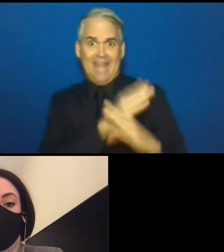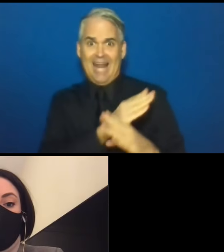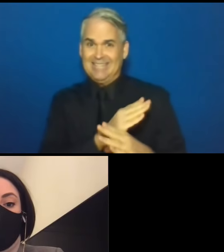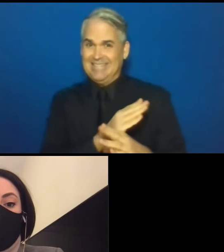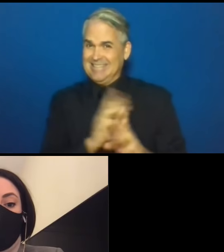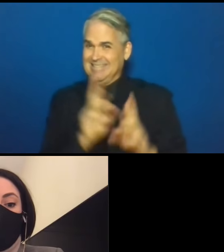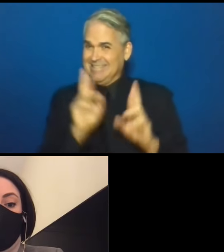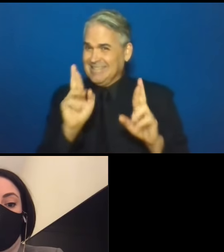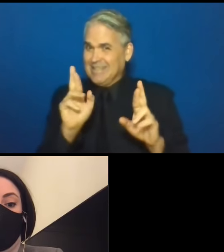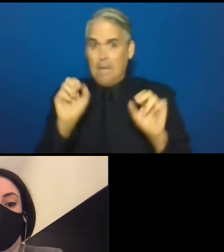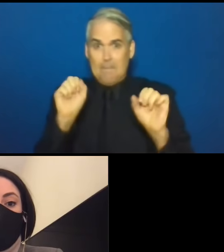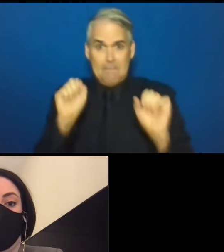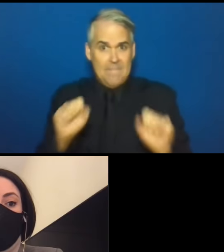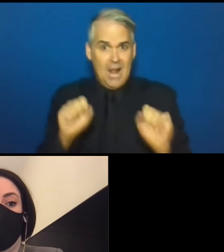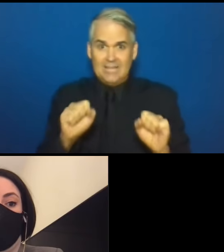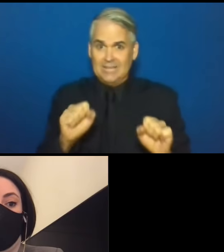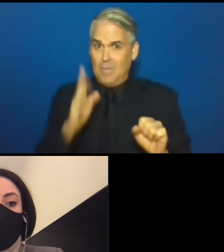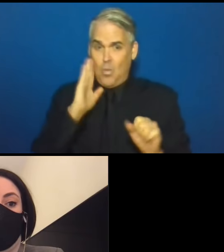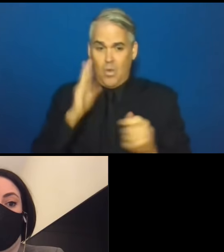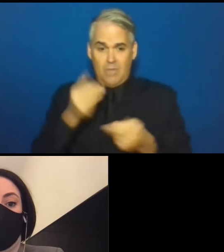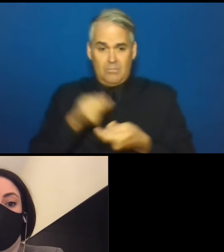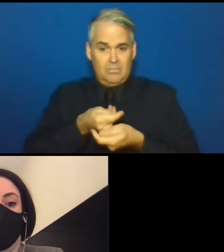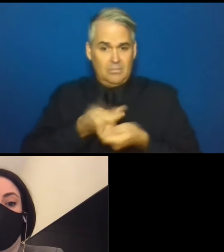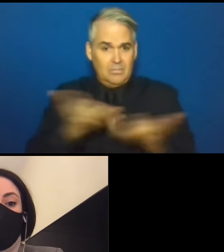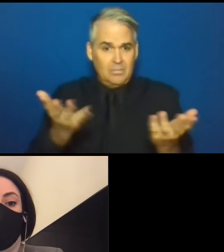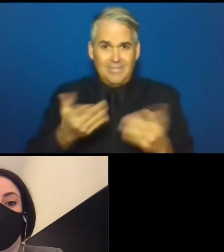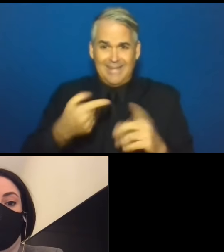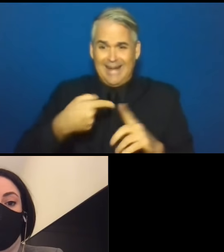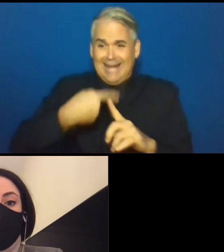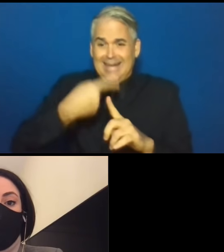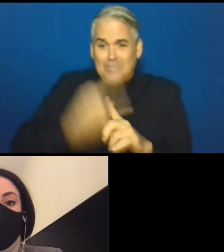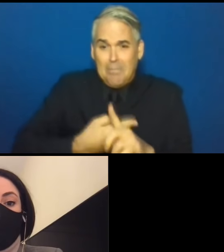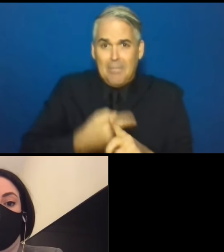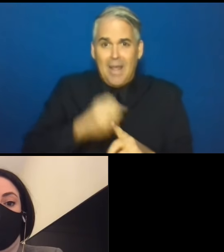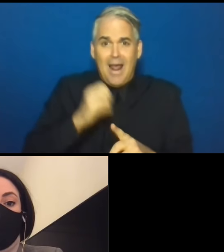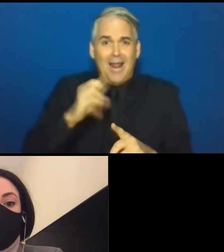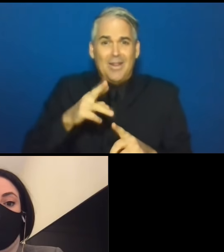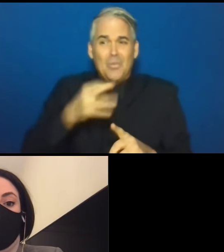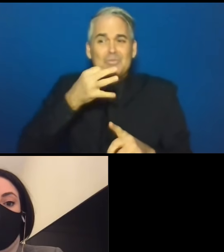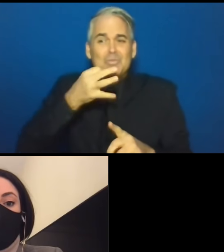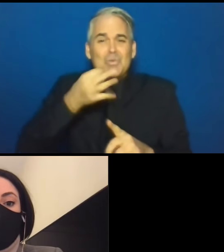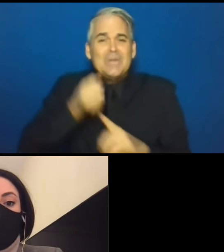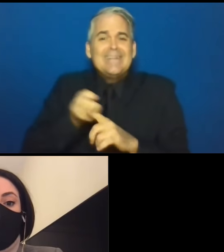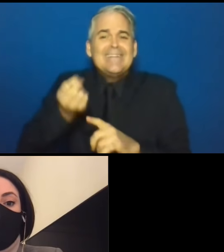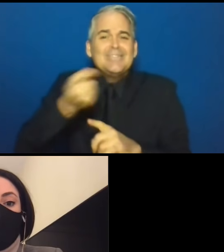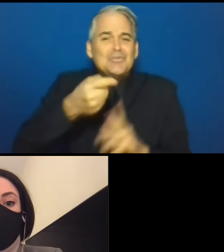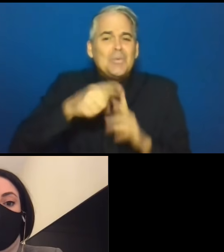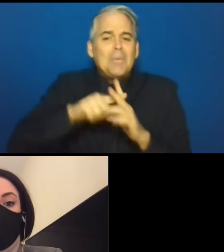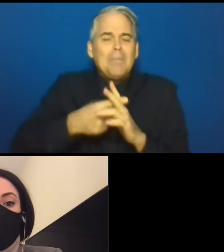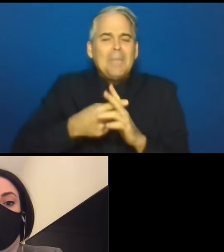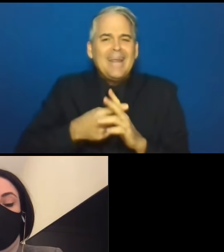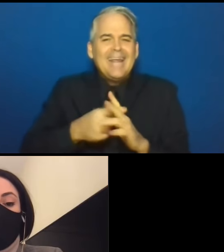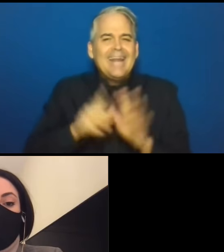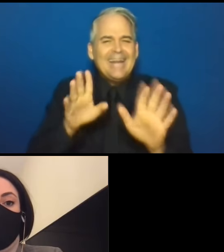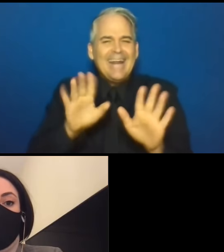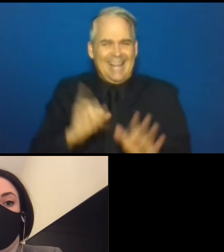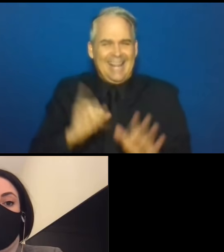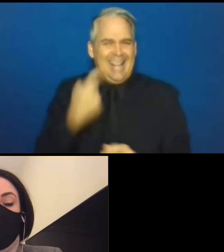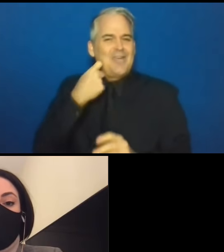next month and into the first quarter of next year. As I said in my remarks, there is a light at the end of this